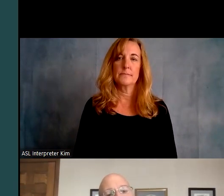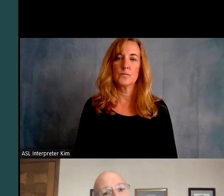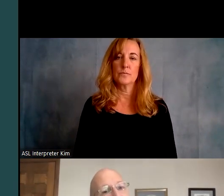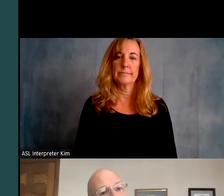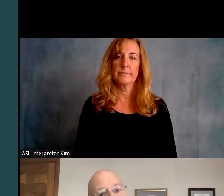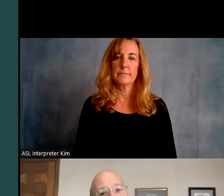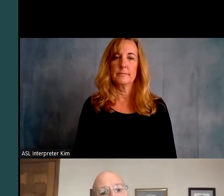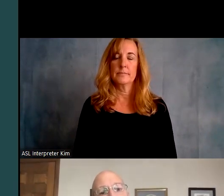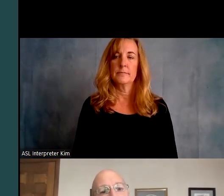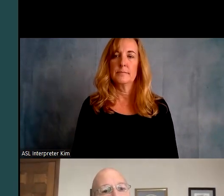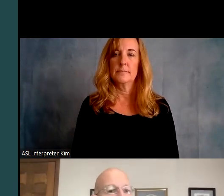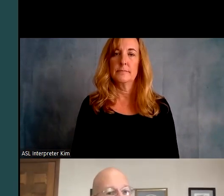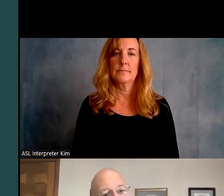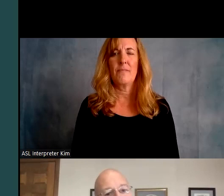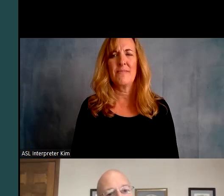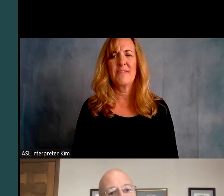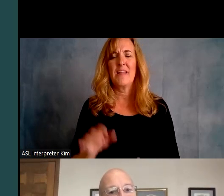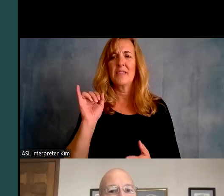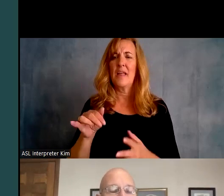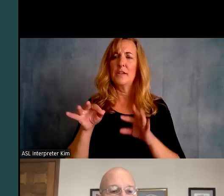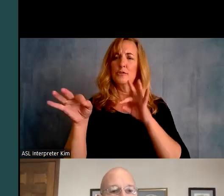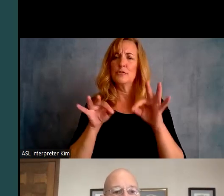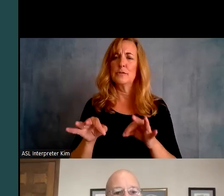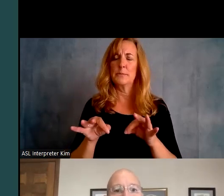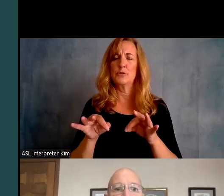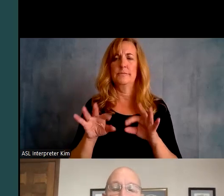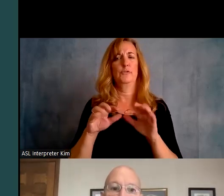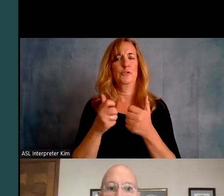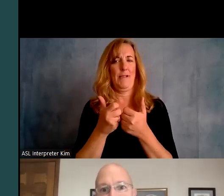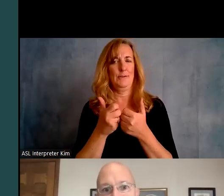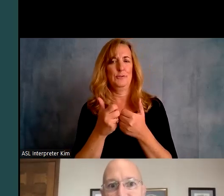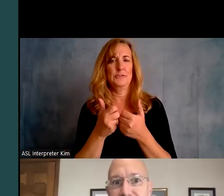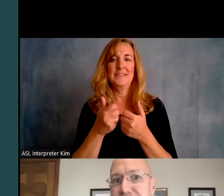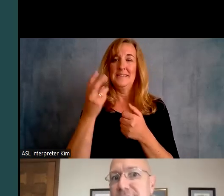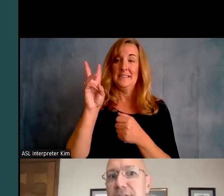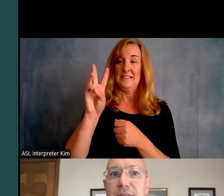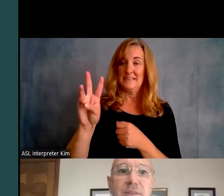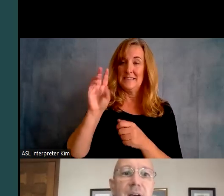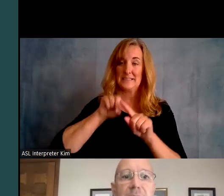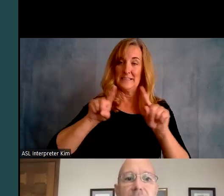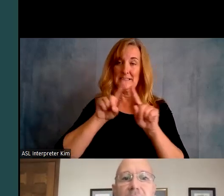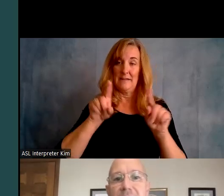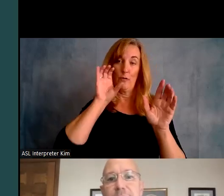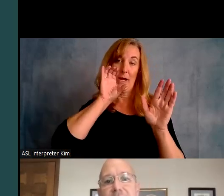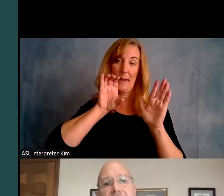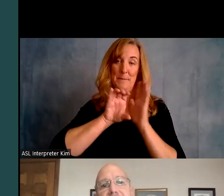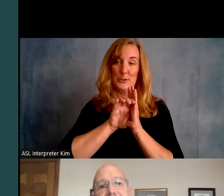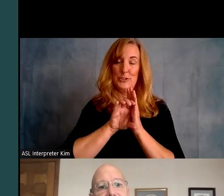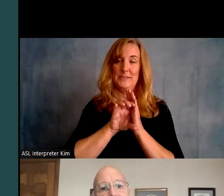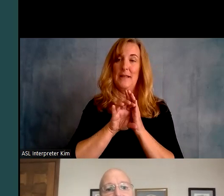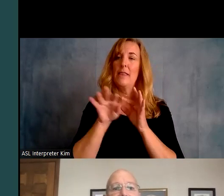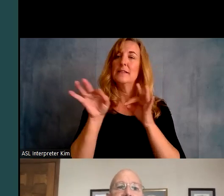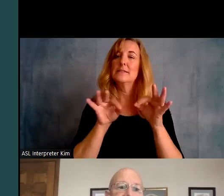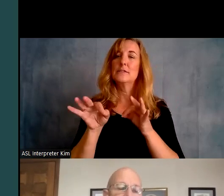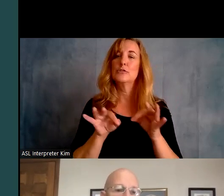Image description is going to be challenging on this because I have 6 different images that are describing